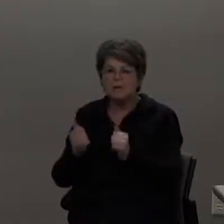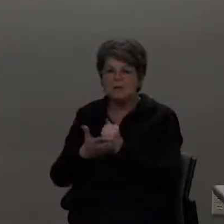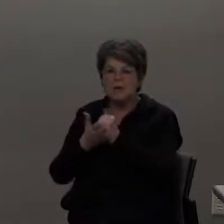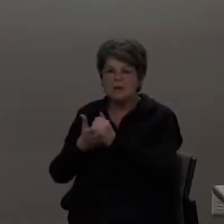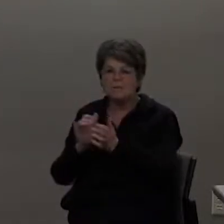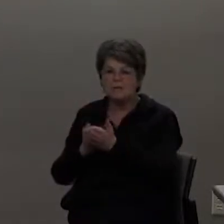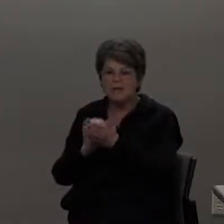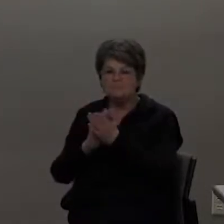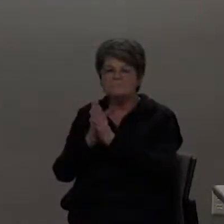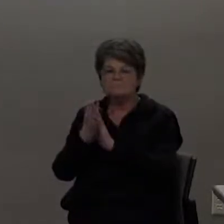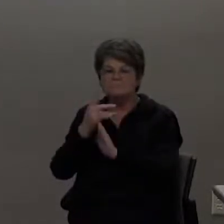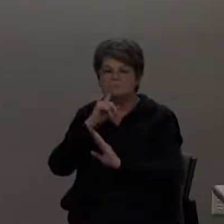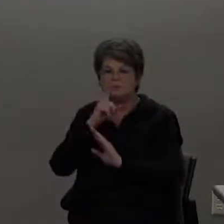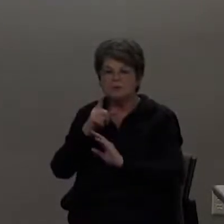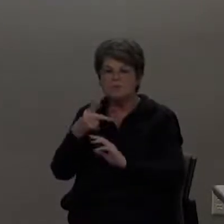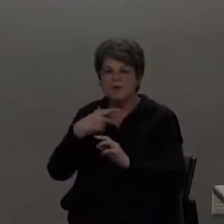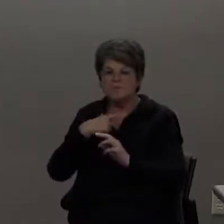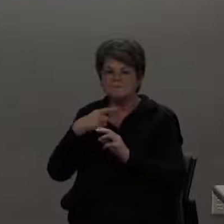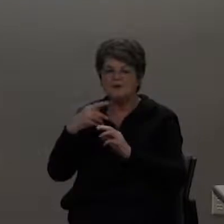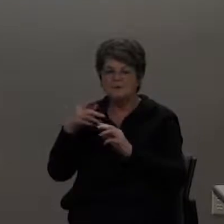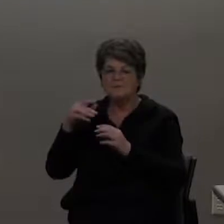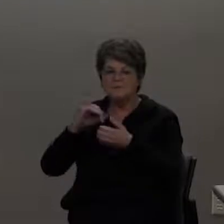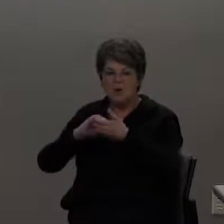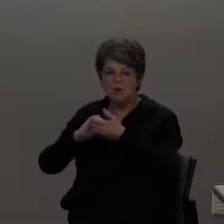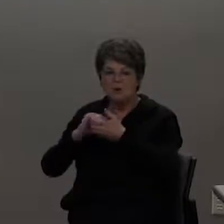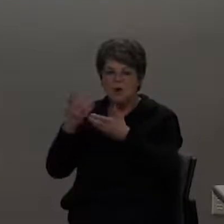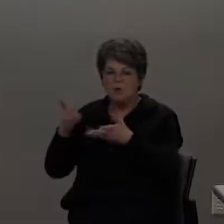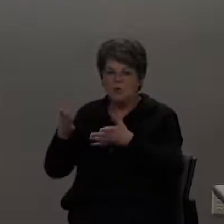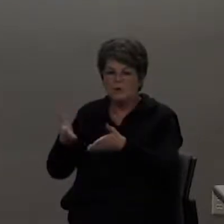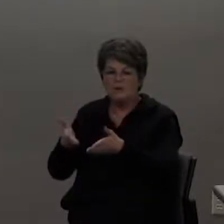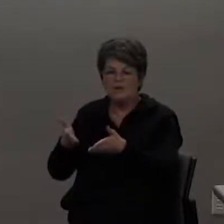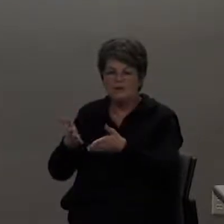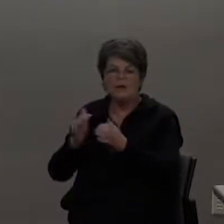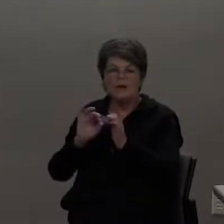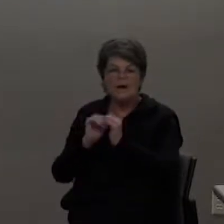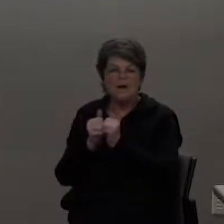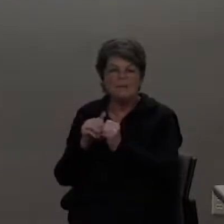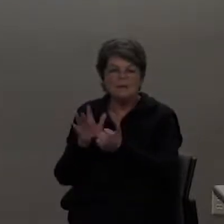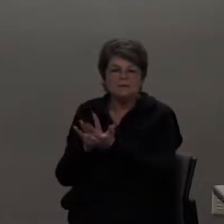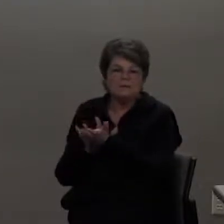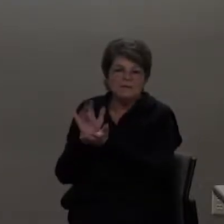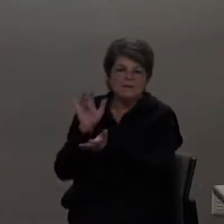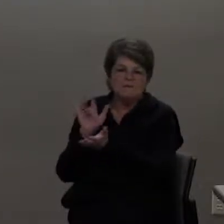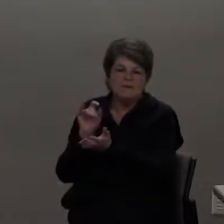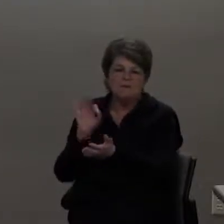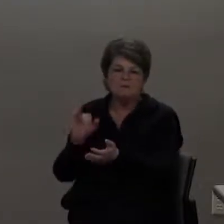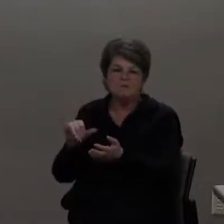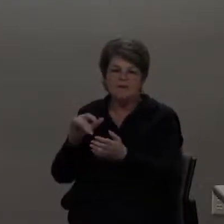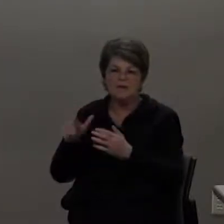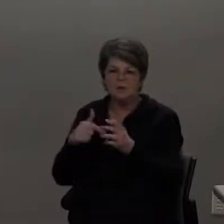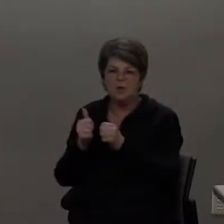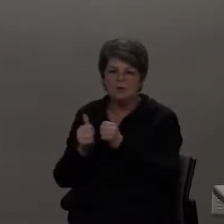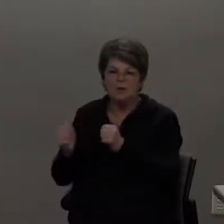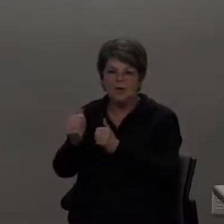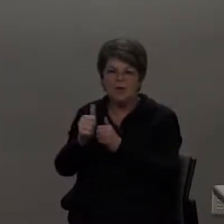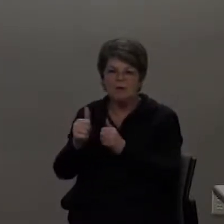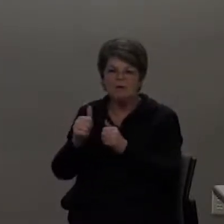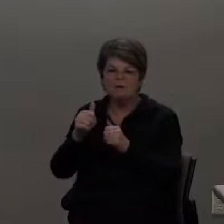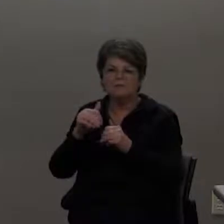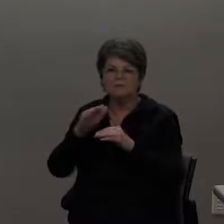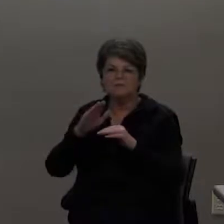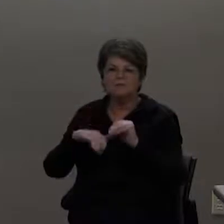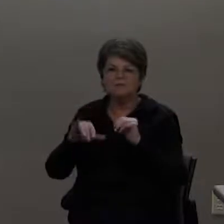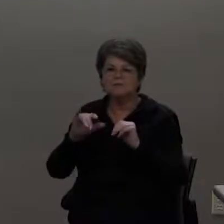a reality? You have a partner in place, which is a wonderful asset to have. How do we take more advantage of that and go beyond just healthcare,